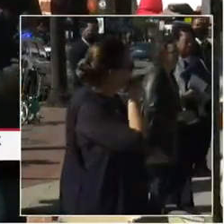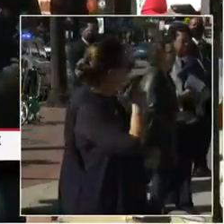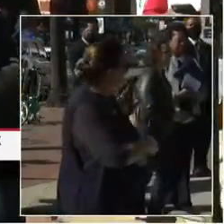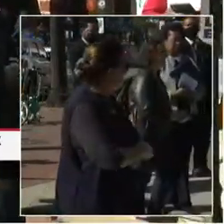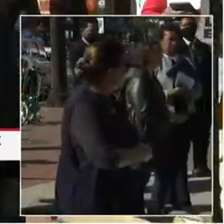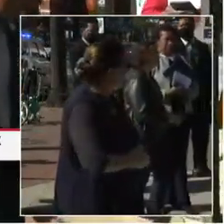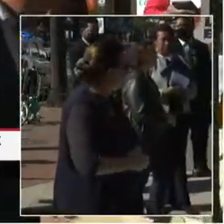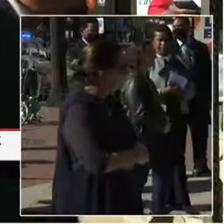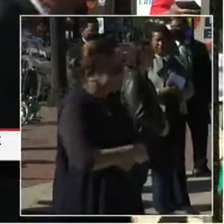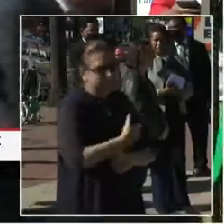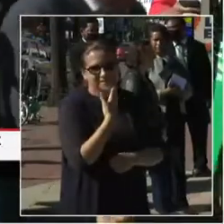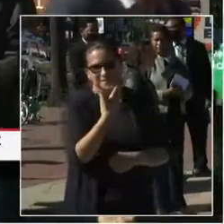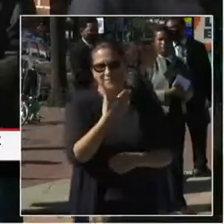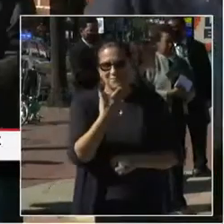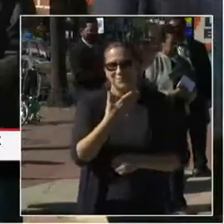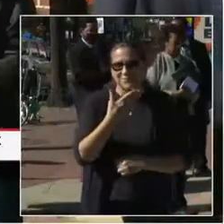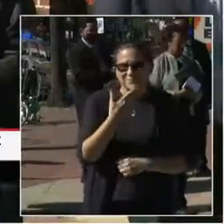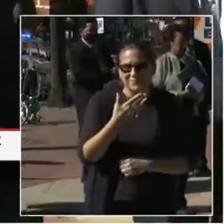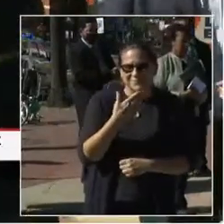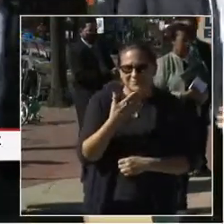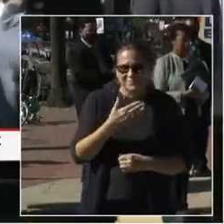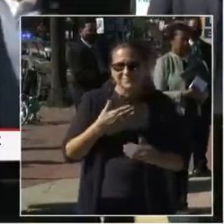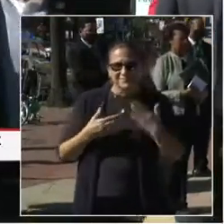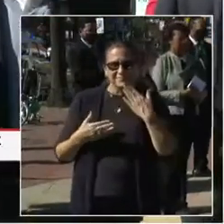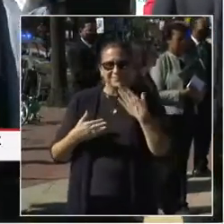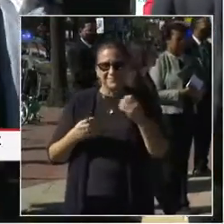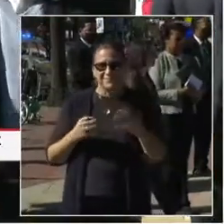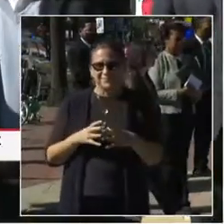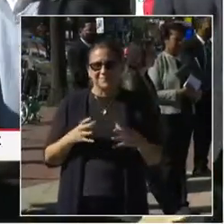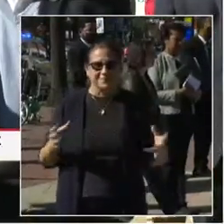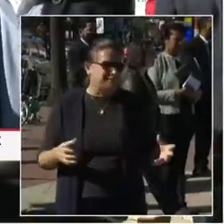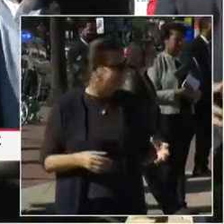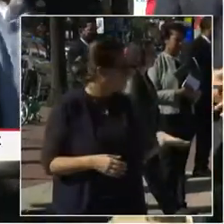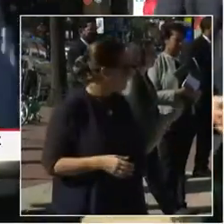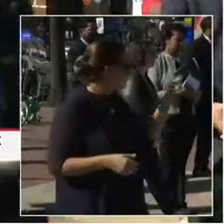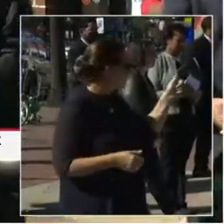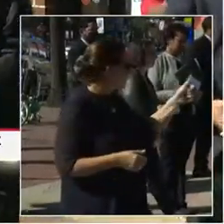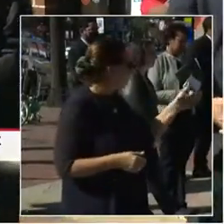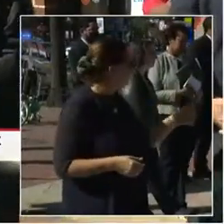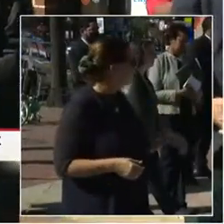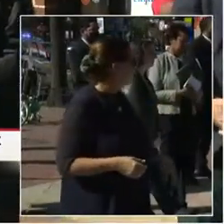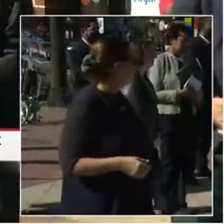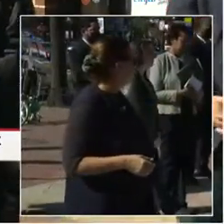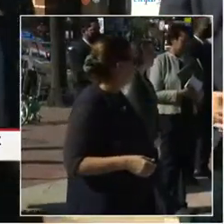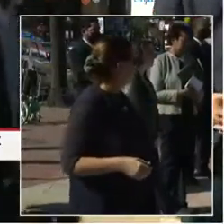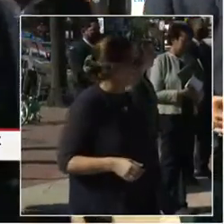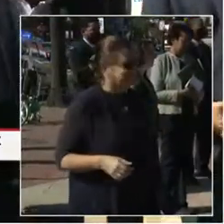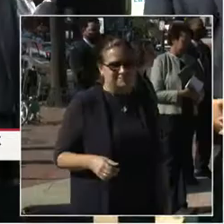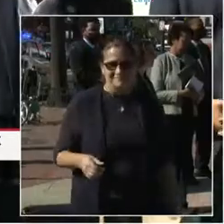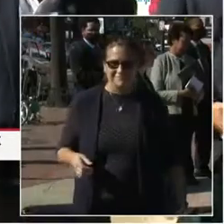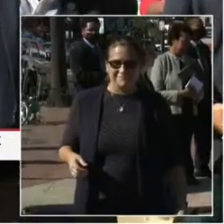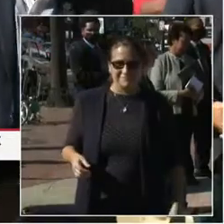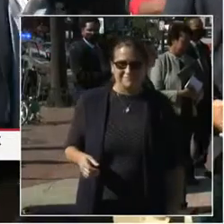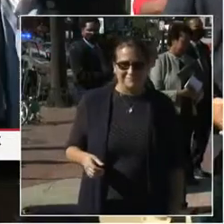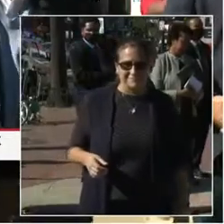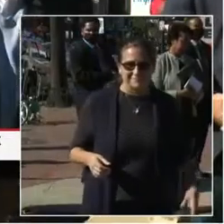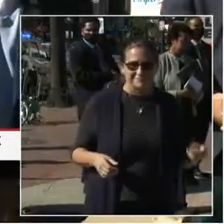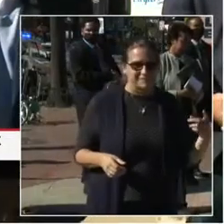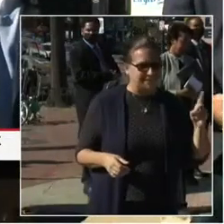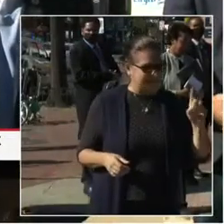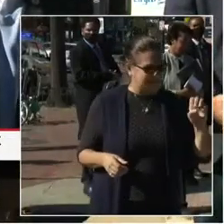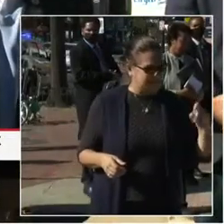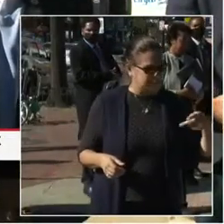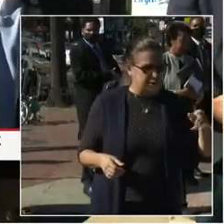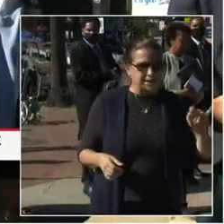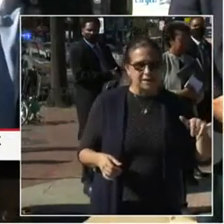Thank you so much, Mayor Bowser, Deputy Mayor John. Always good to see you. Thank you so